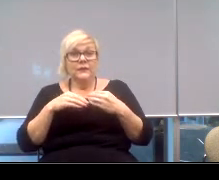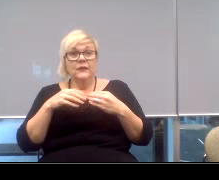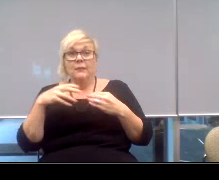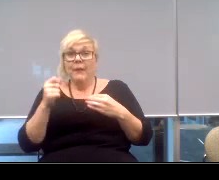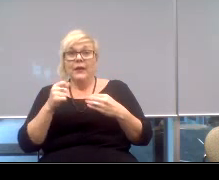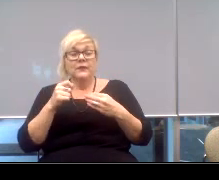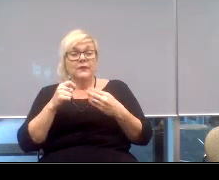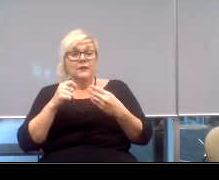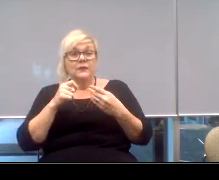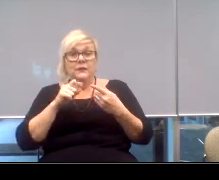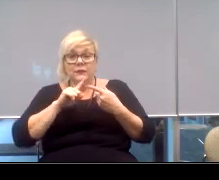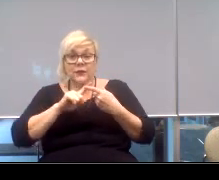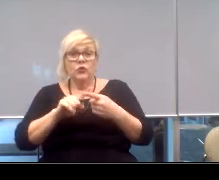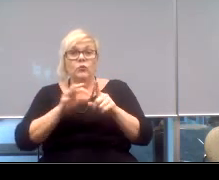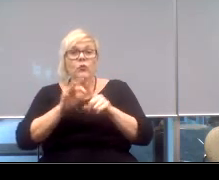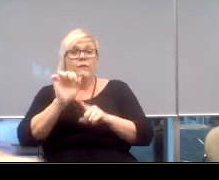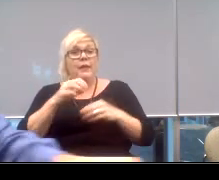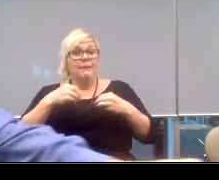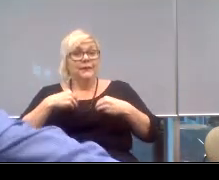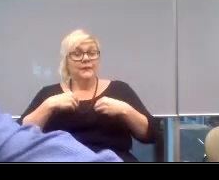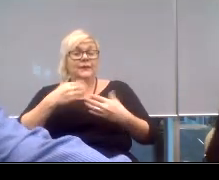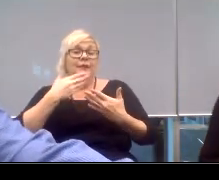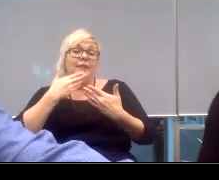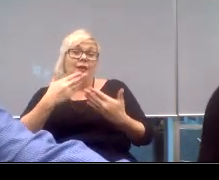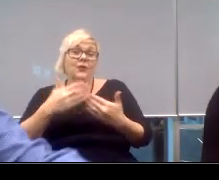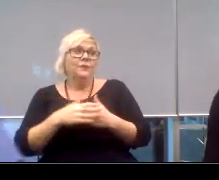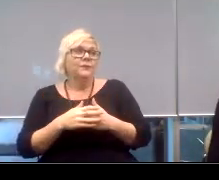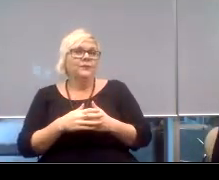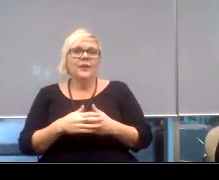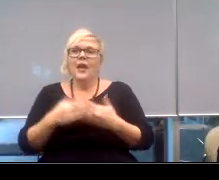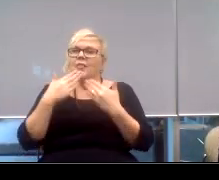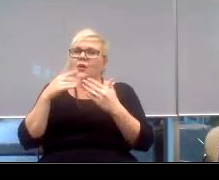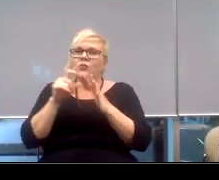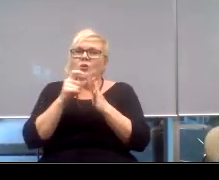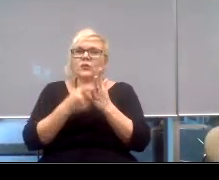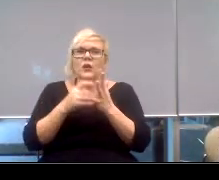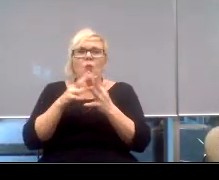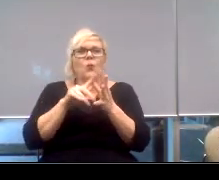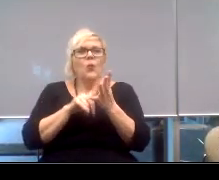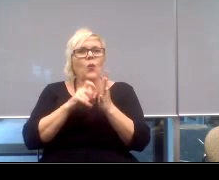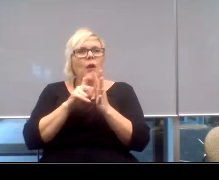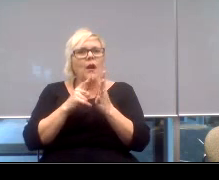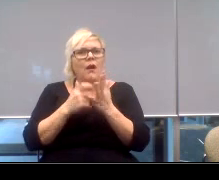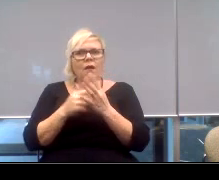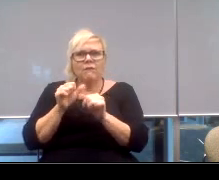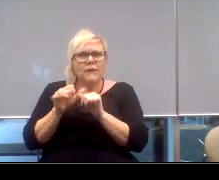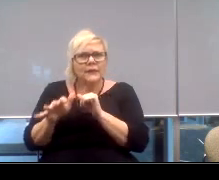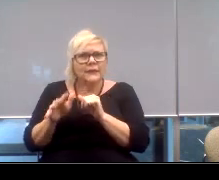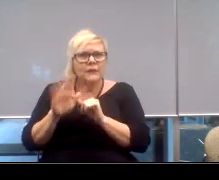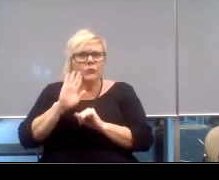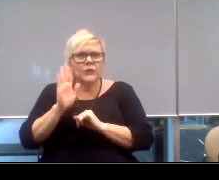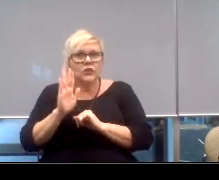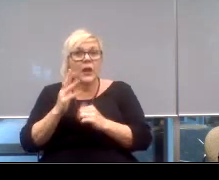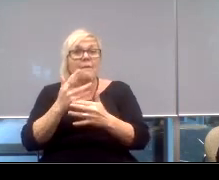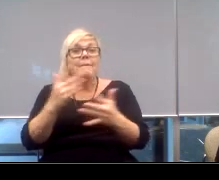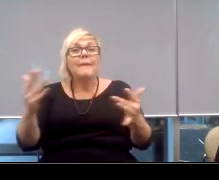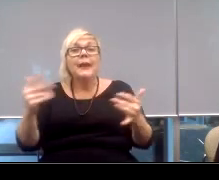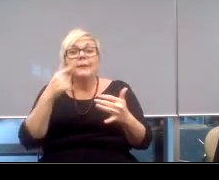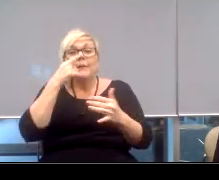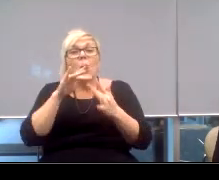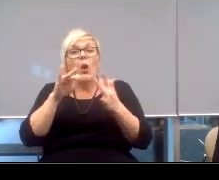Thank you. Thanks, Dr. Walker. Fantastic presentation today. Many people online now have